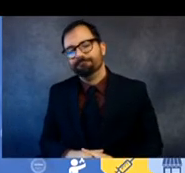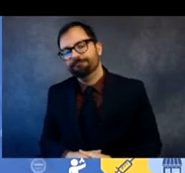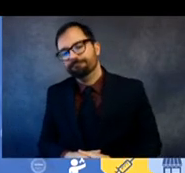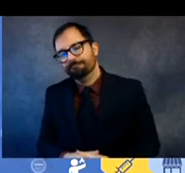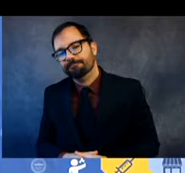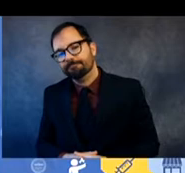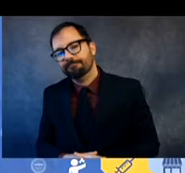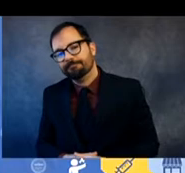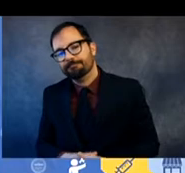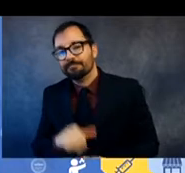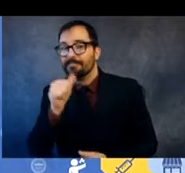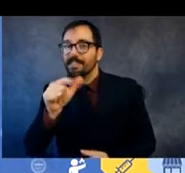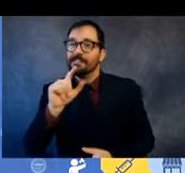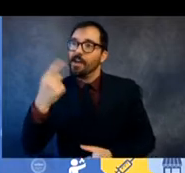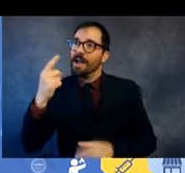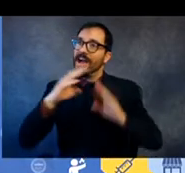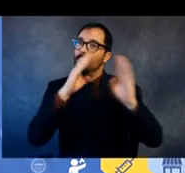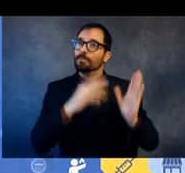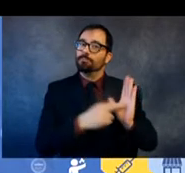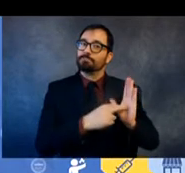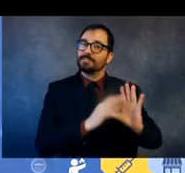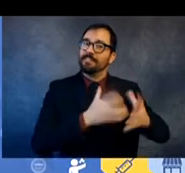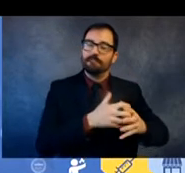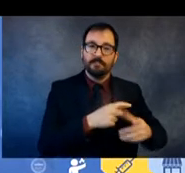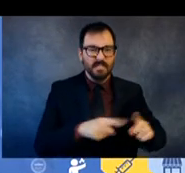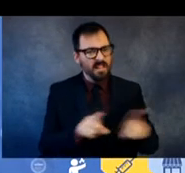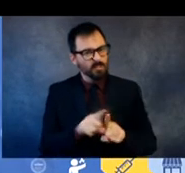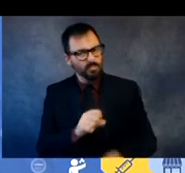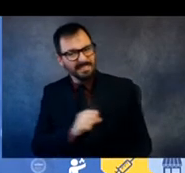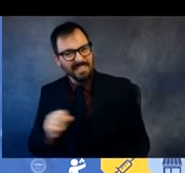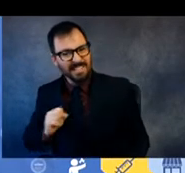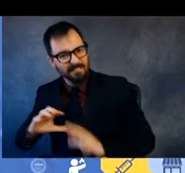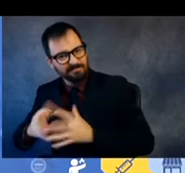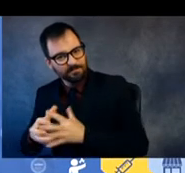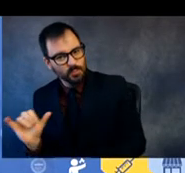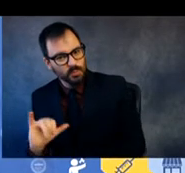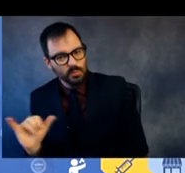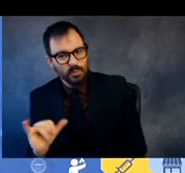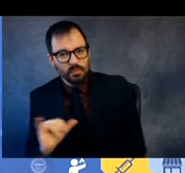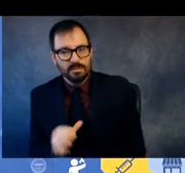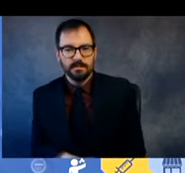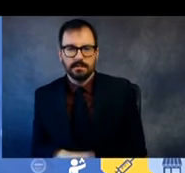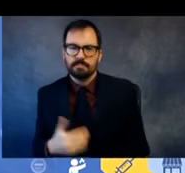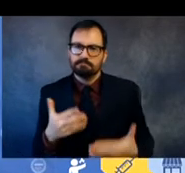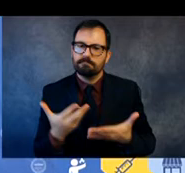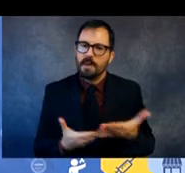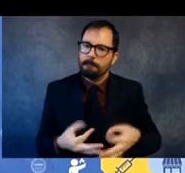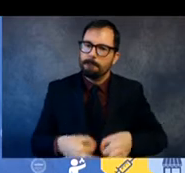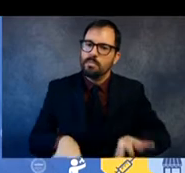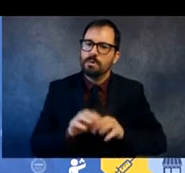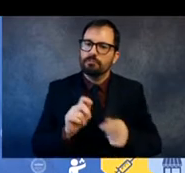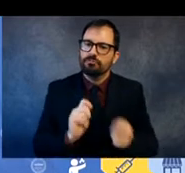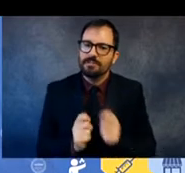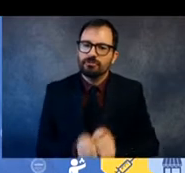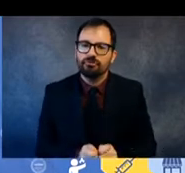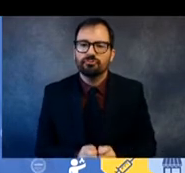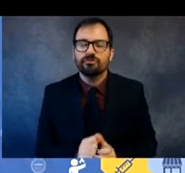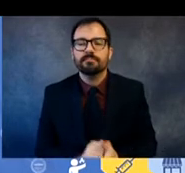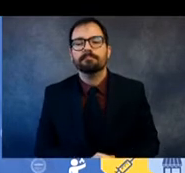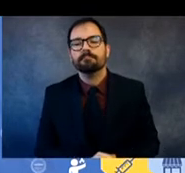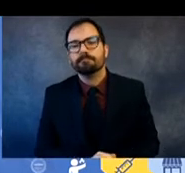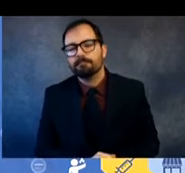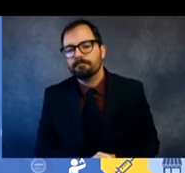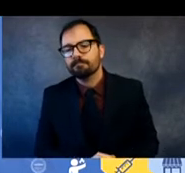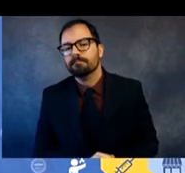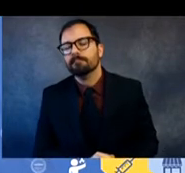I'm just very proud of the delegation, not only the House delegation, the Senate delegation as well. There were some important changes that were made. There